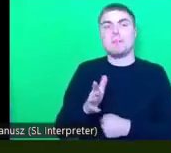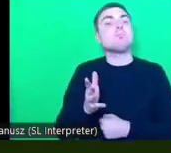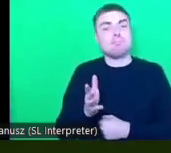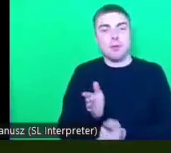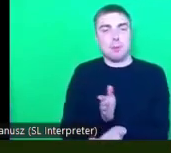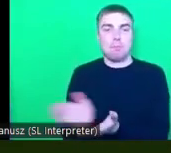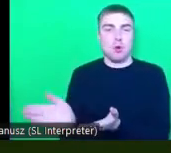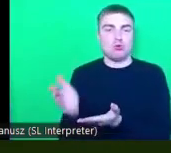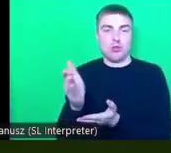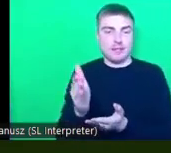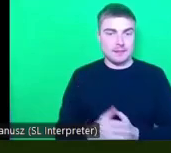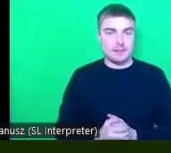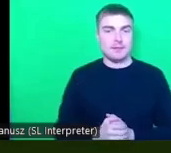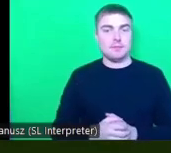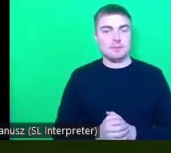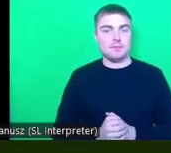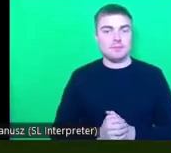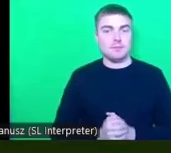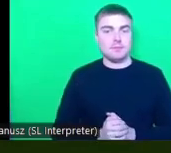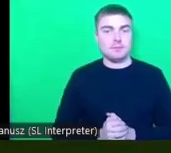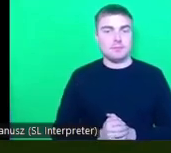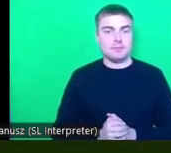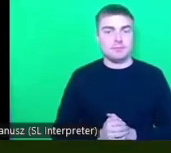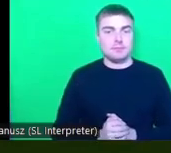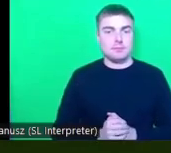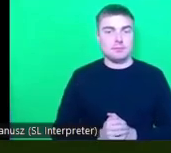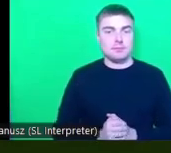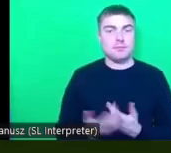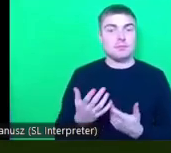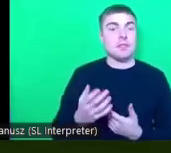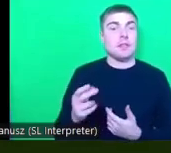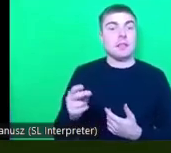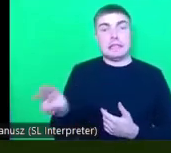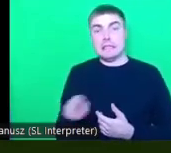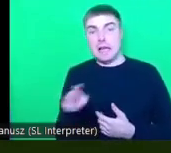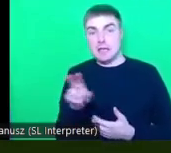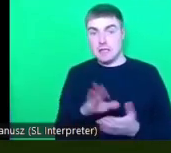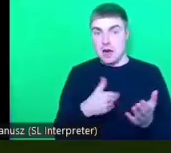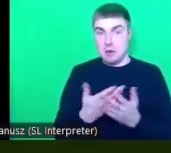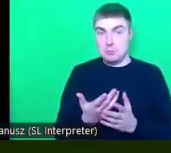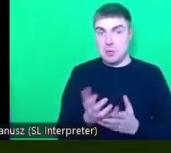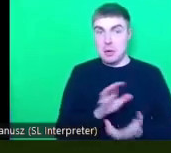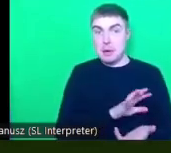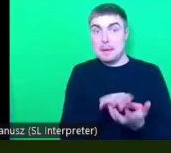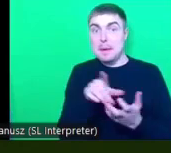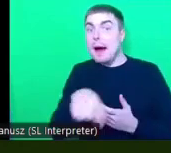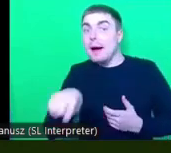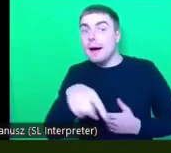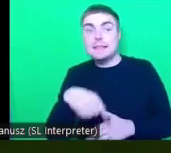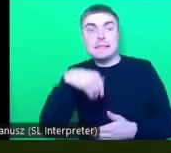change their behavior in response to predation. But those behavior changes are